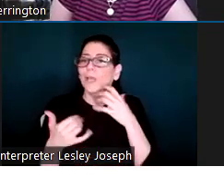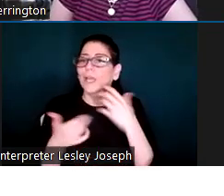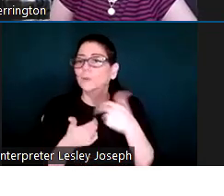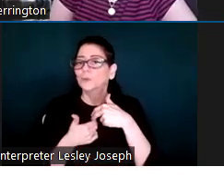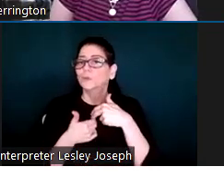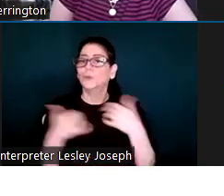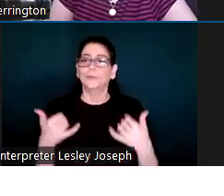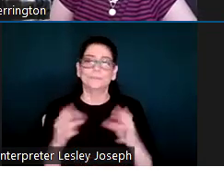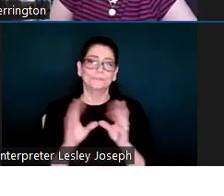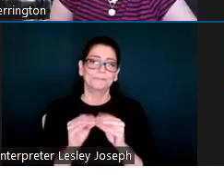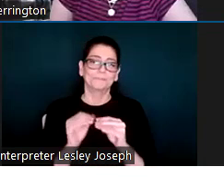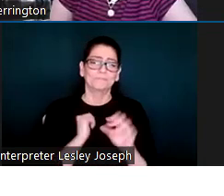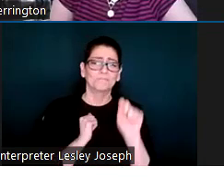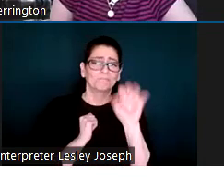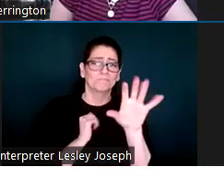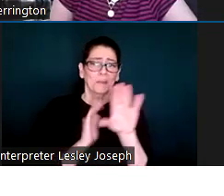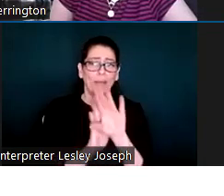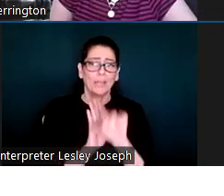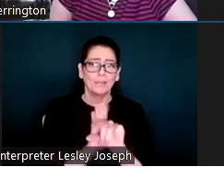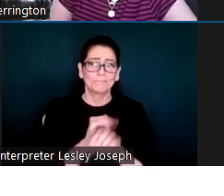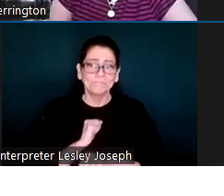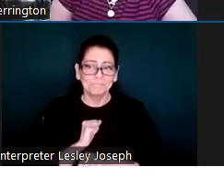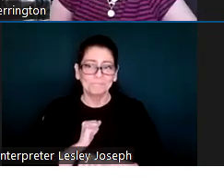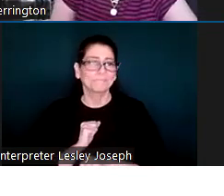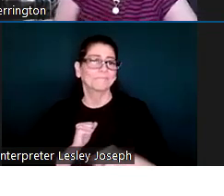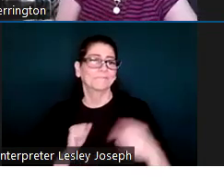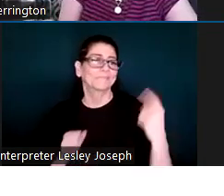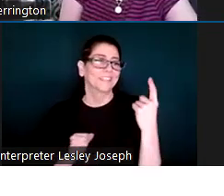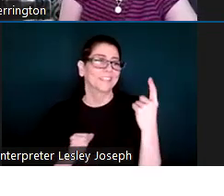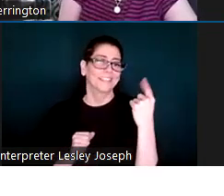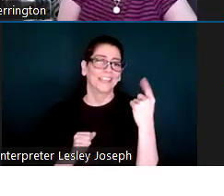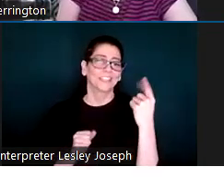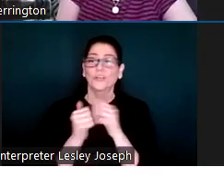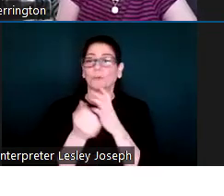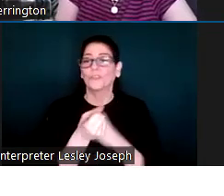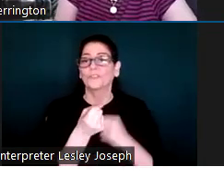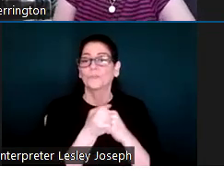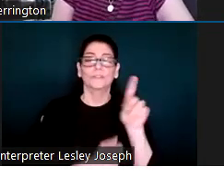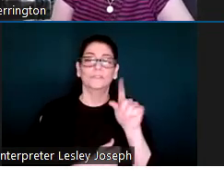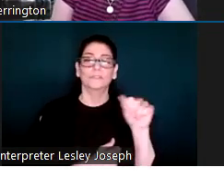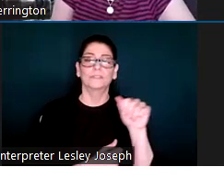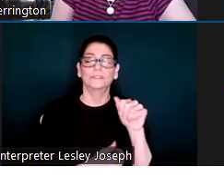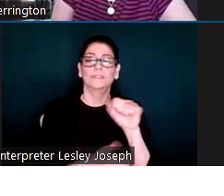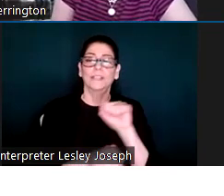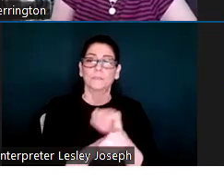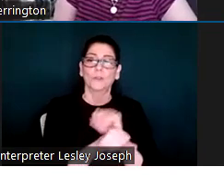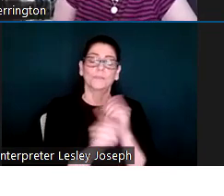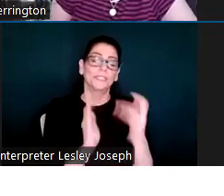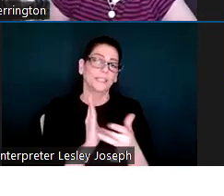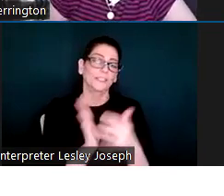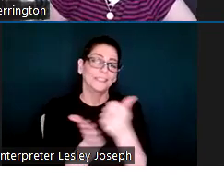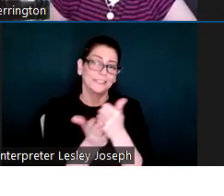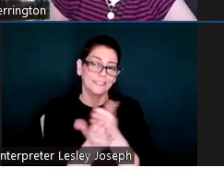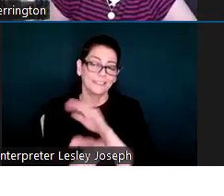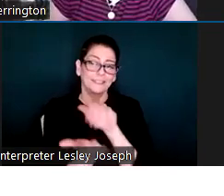bit of background. Last year, through the support of the Disability Employment Technical Assistance Center, my